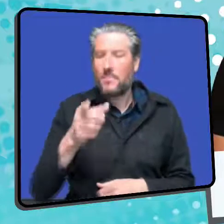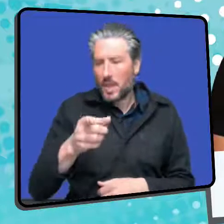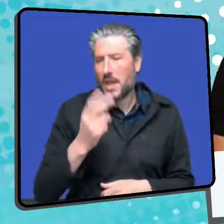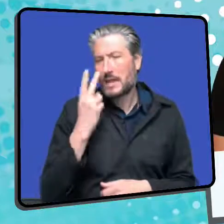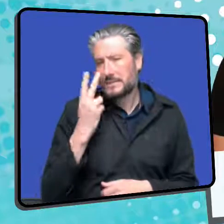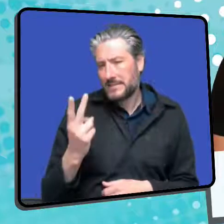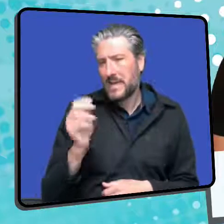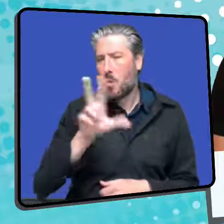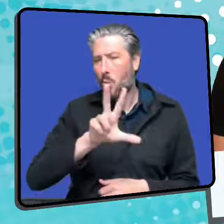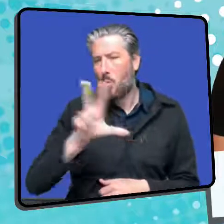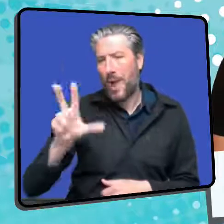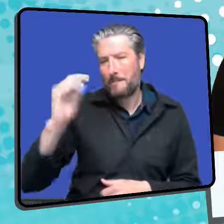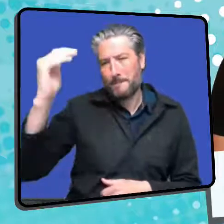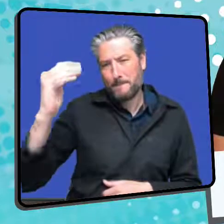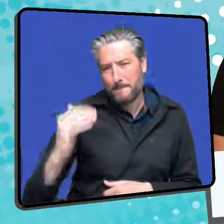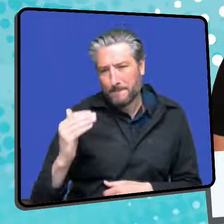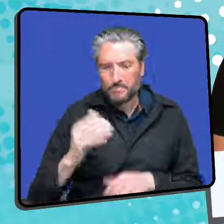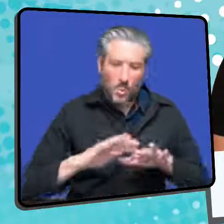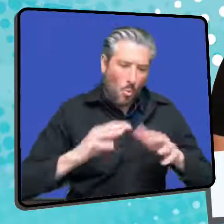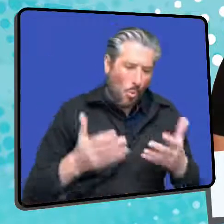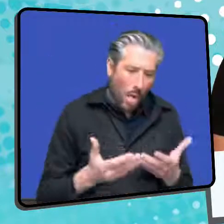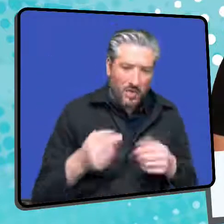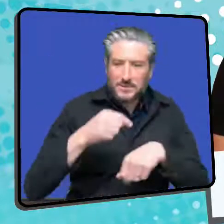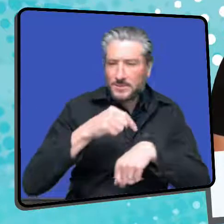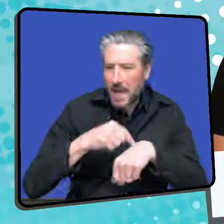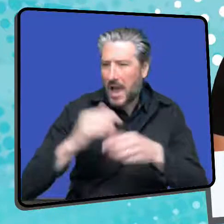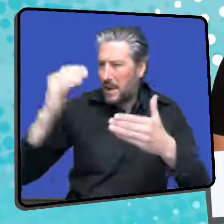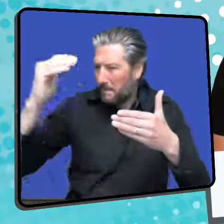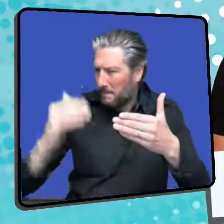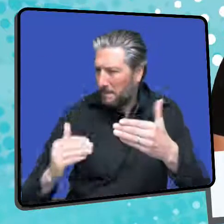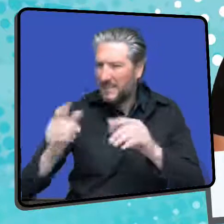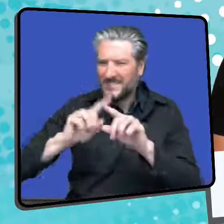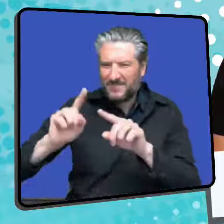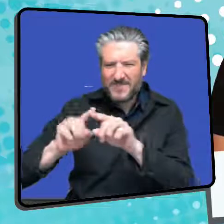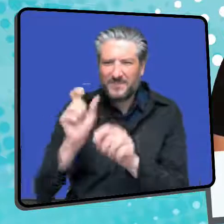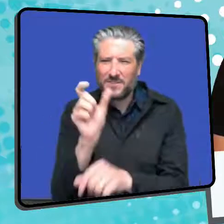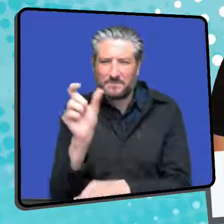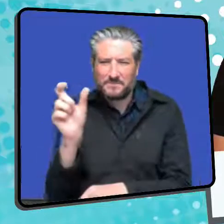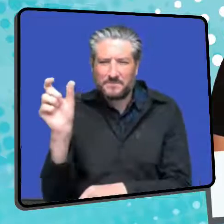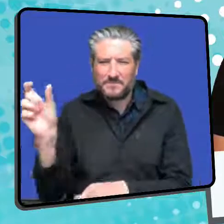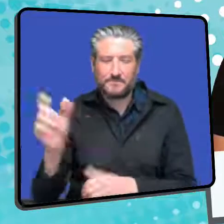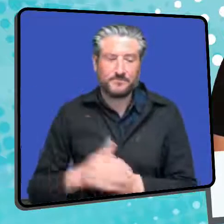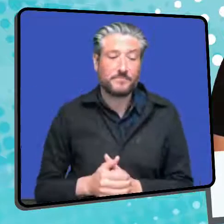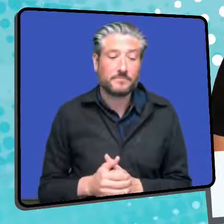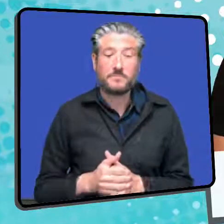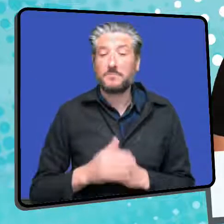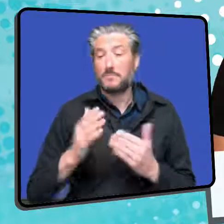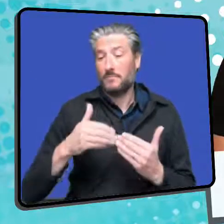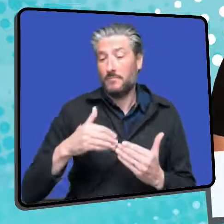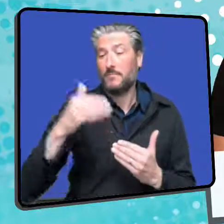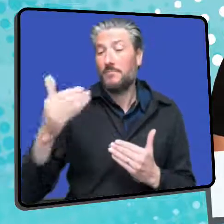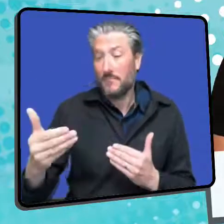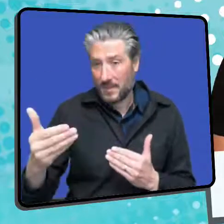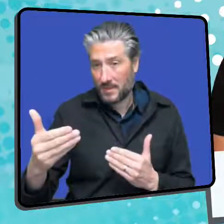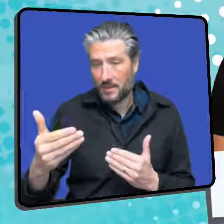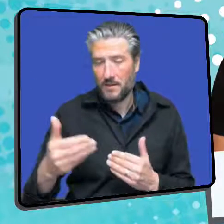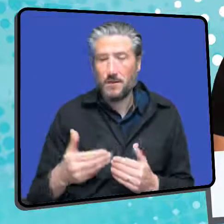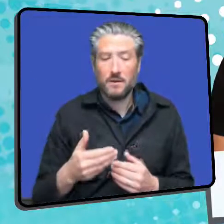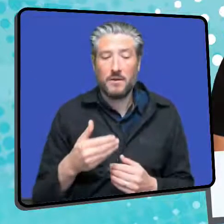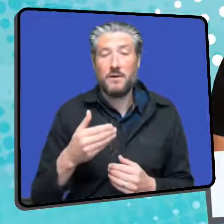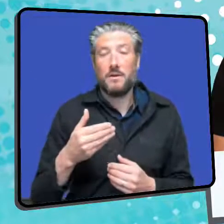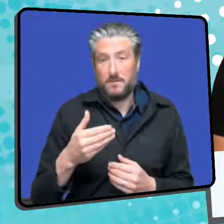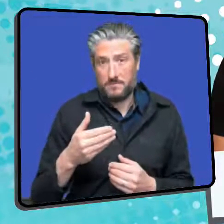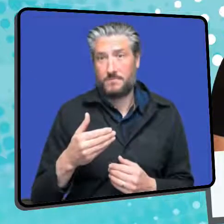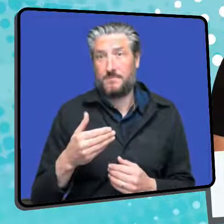joining us from other parts of the world. Our guest next week is Jean-Pierre Real, who is going to be joining us and